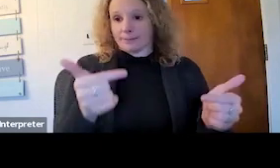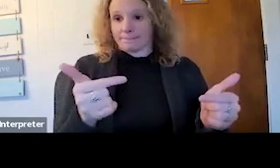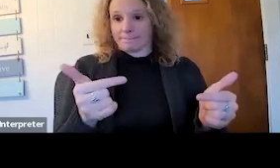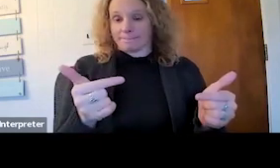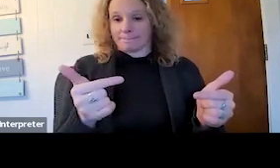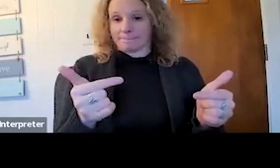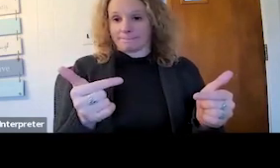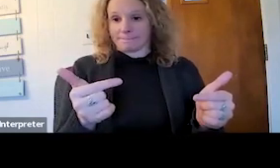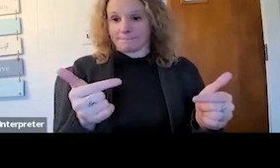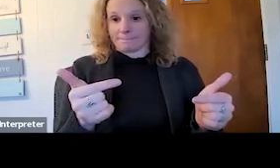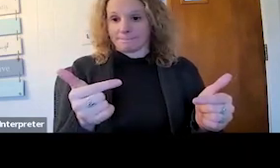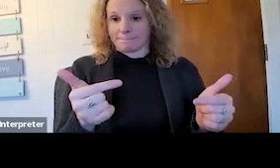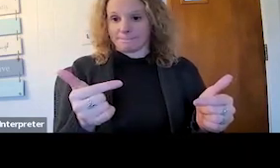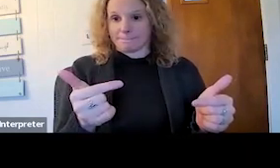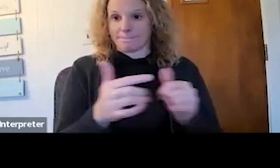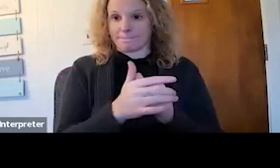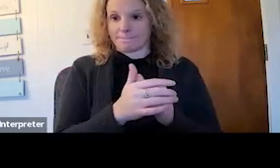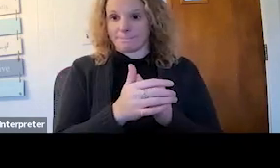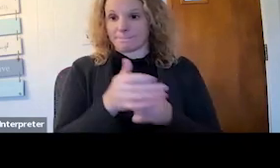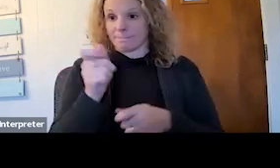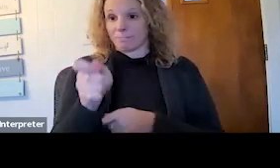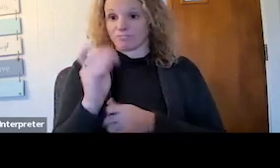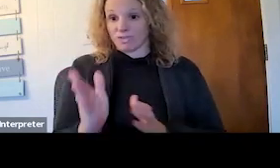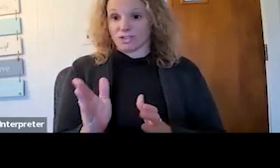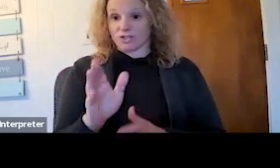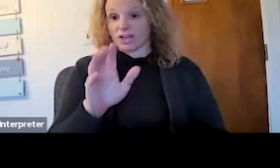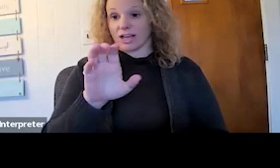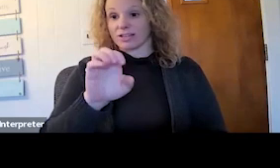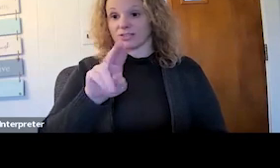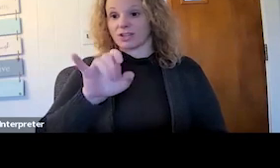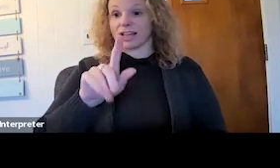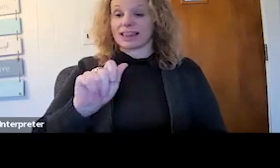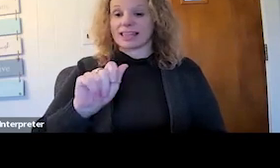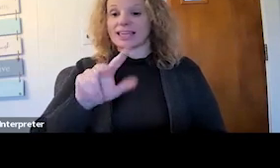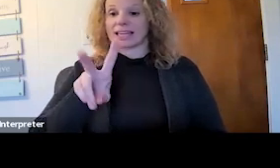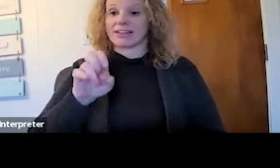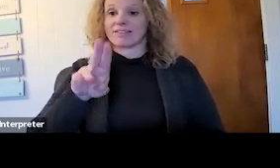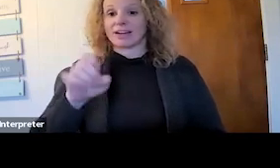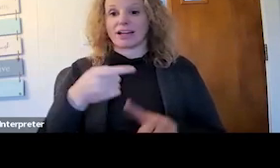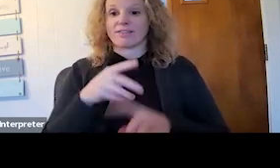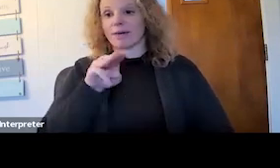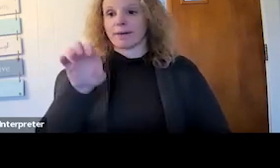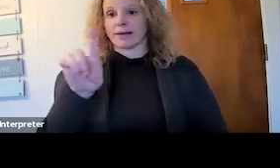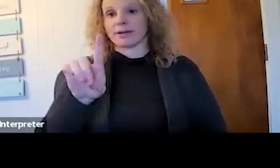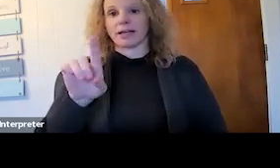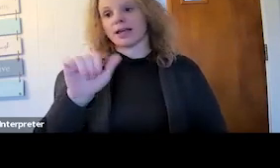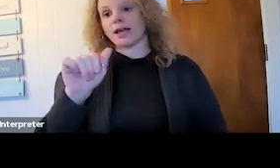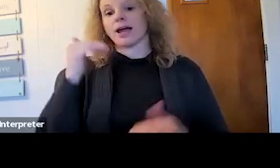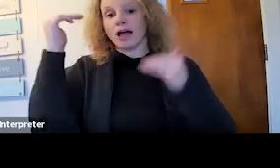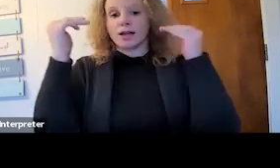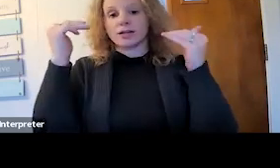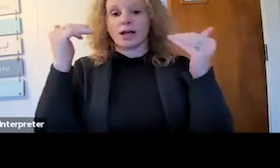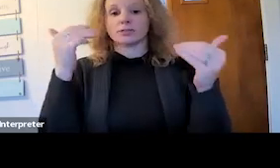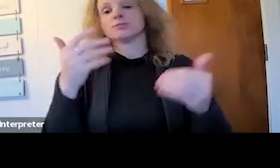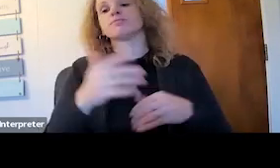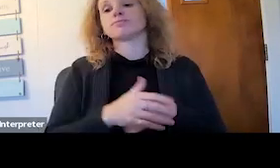turn it over to Judge Elena Verde from the Miami-Dade Adult Drug Court.